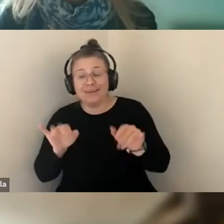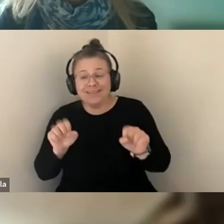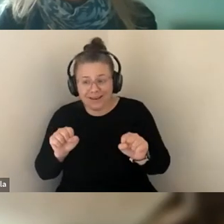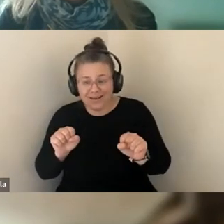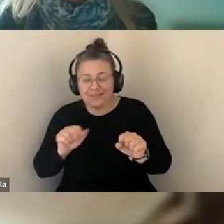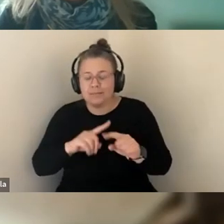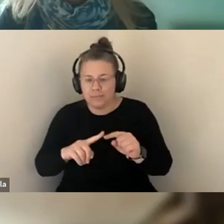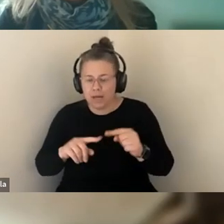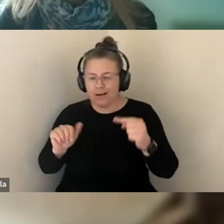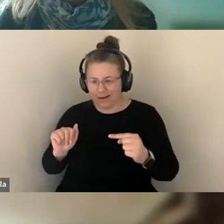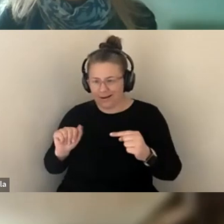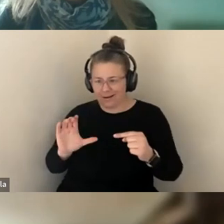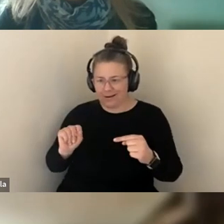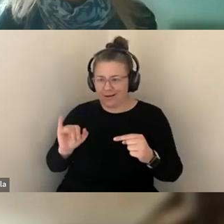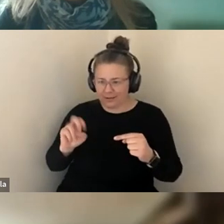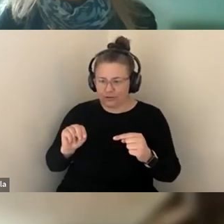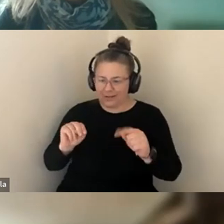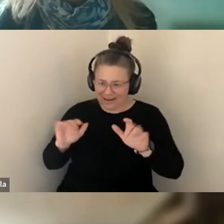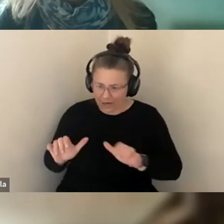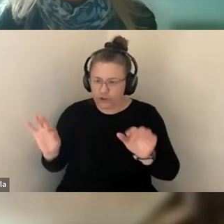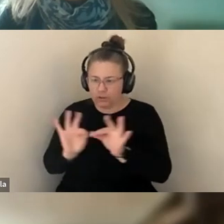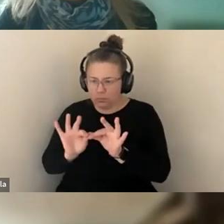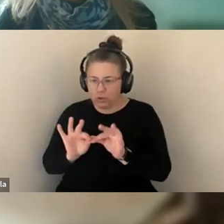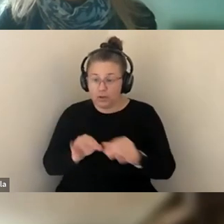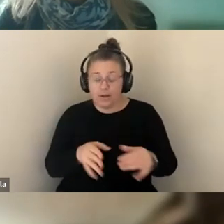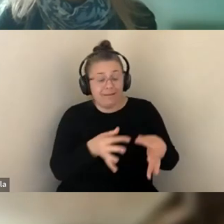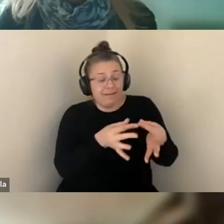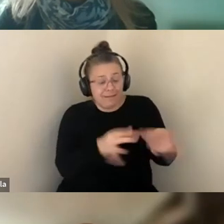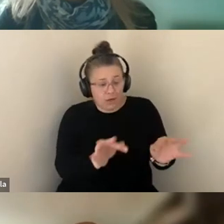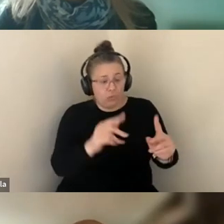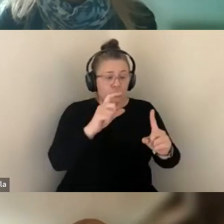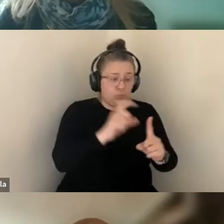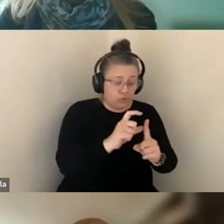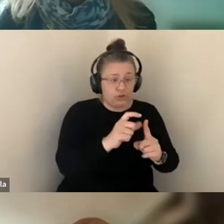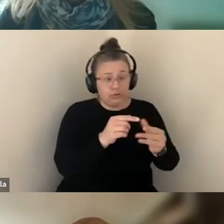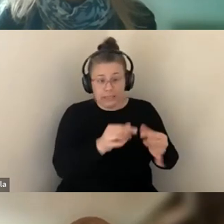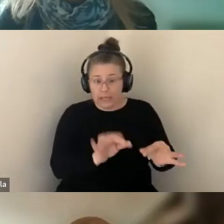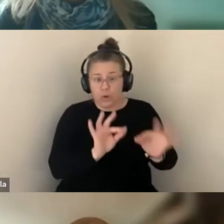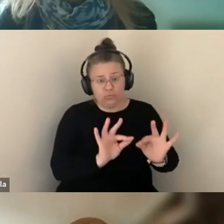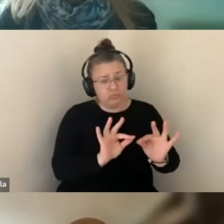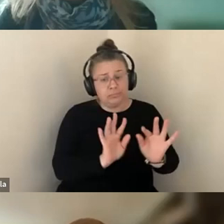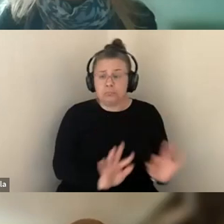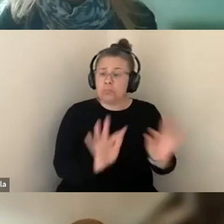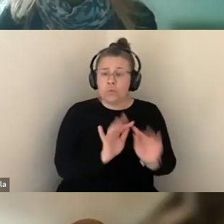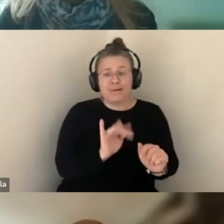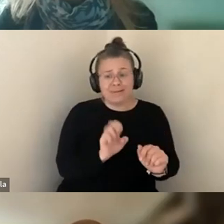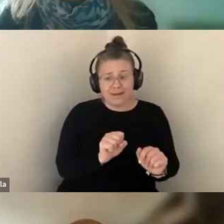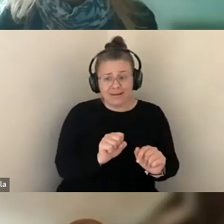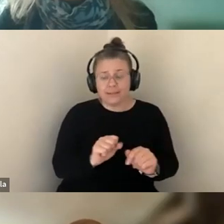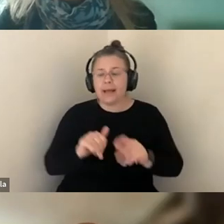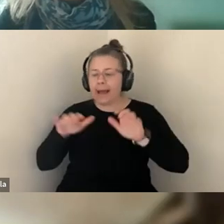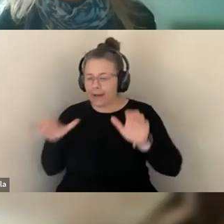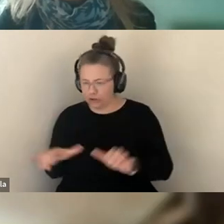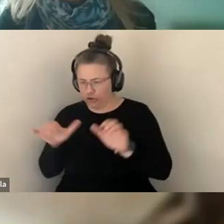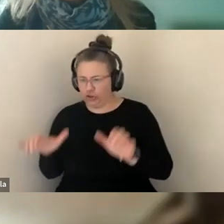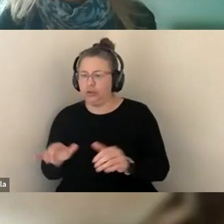simply language, but also how language is tied to actions themselves. So, and I would also say too, to be even